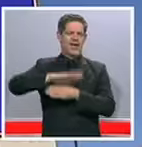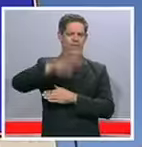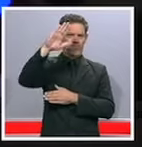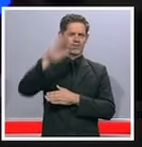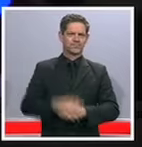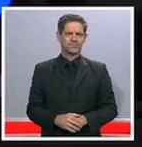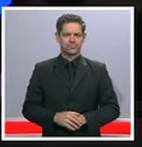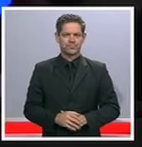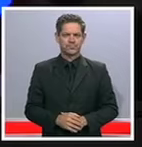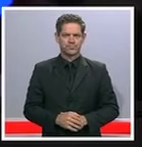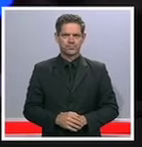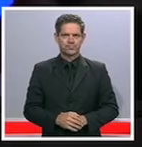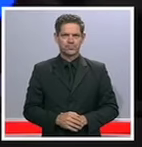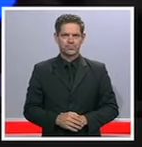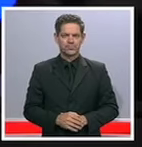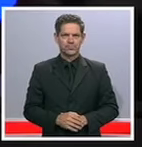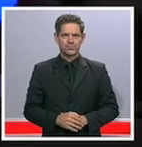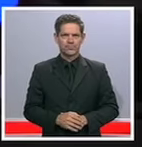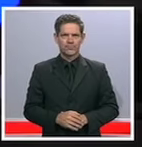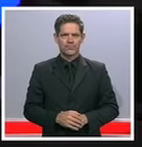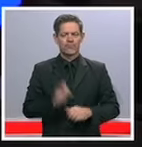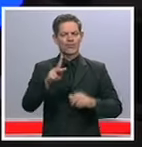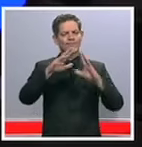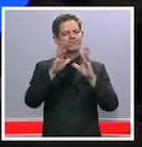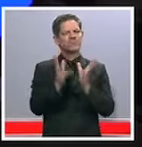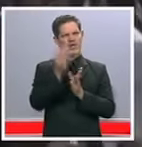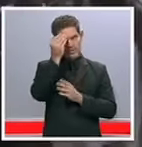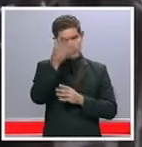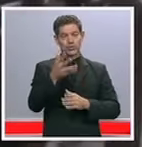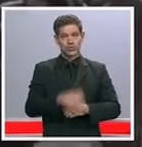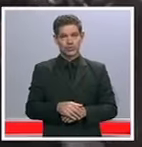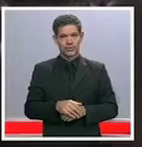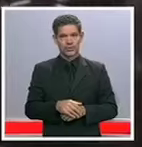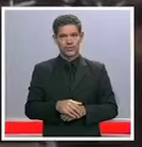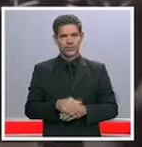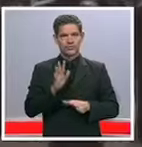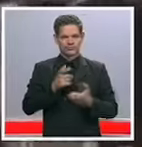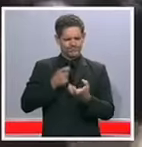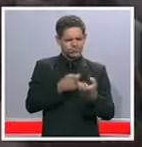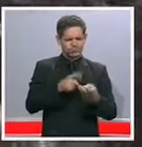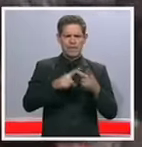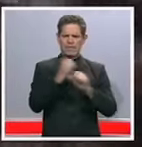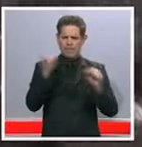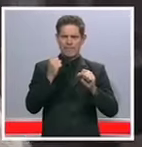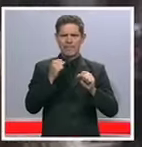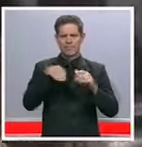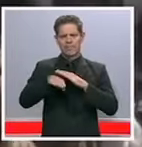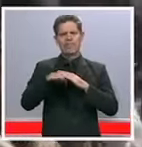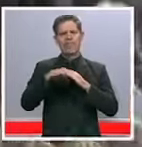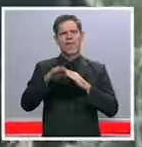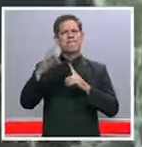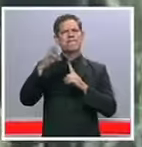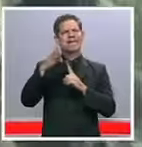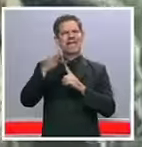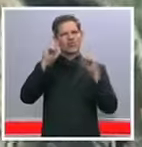Town. Let's focus on to international news now, and a gun and bomb attack on a Pakistani university has